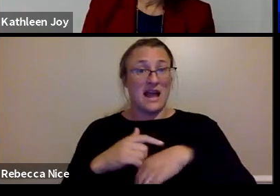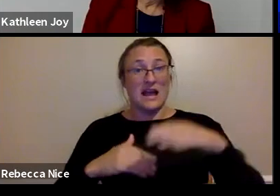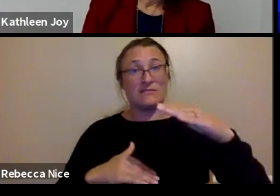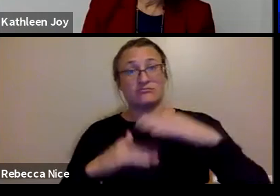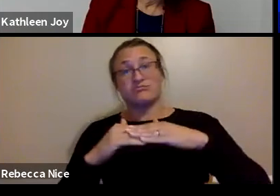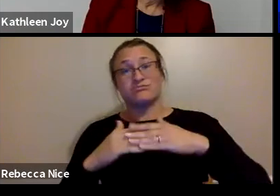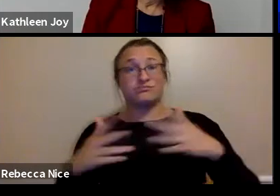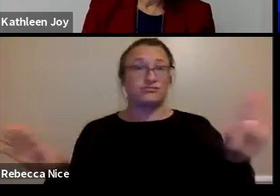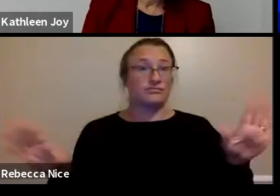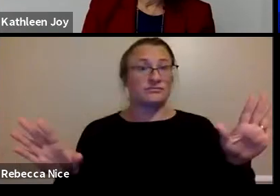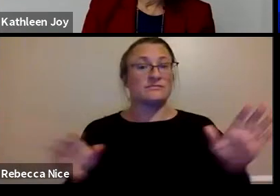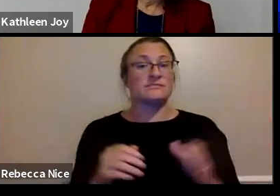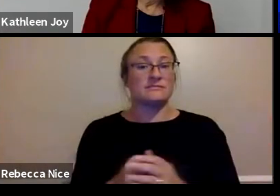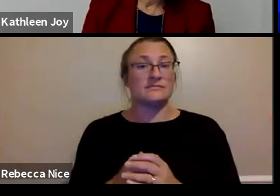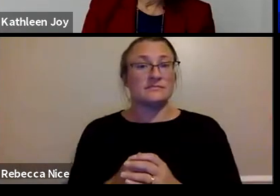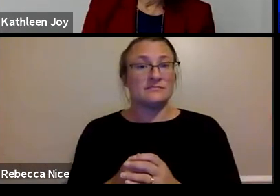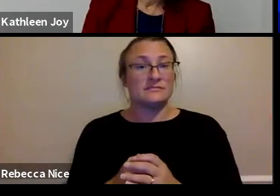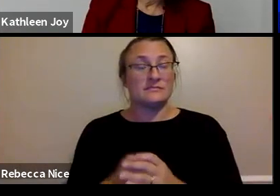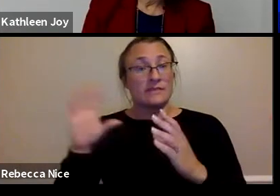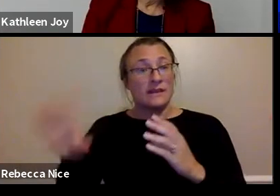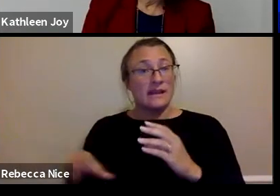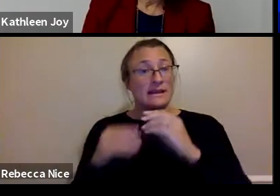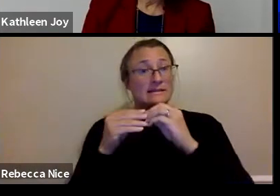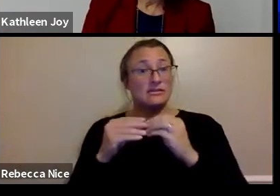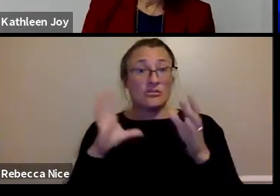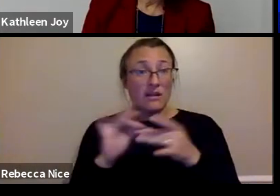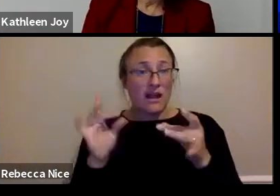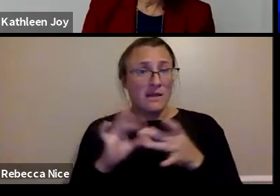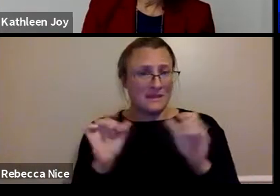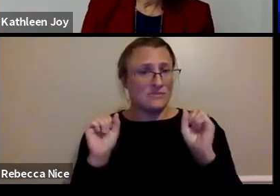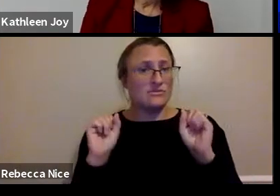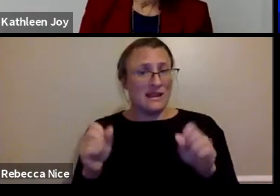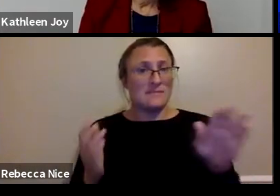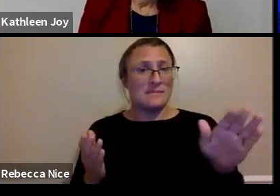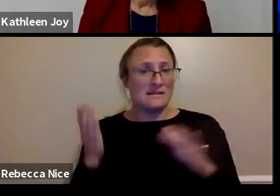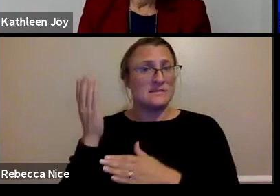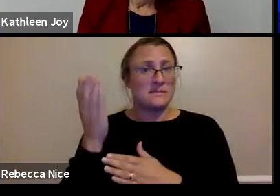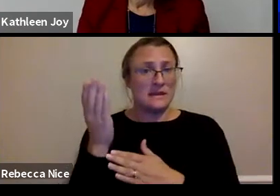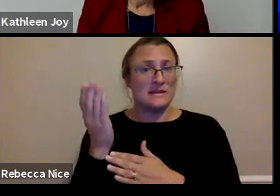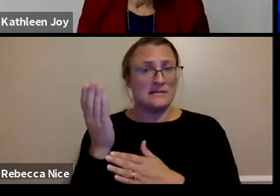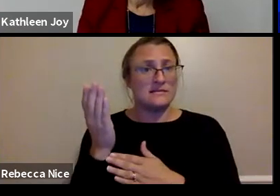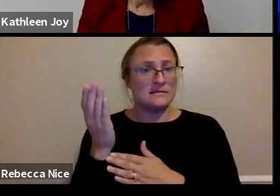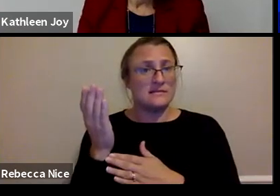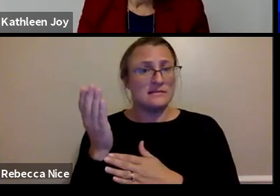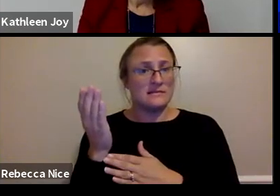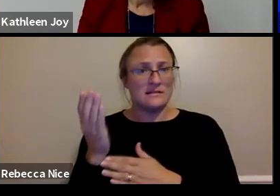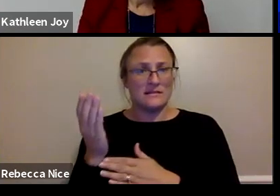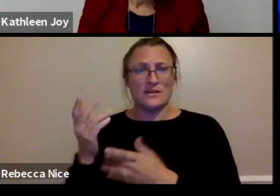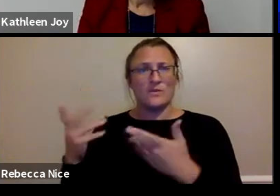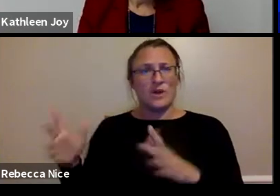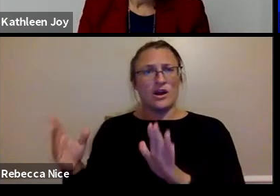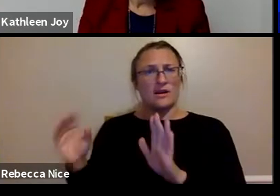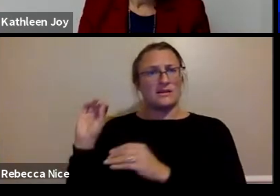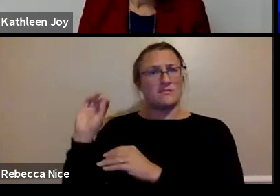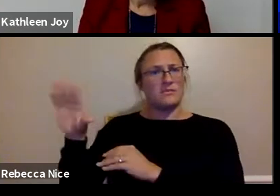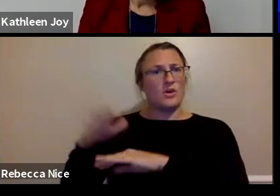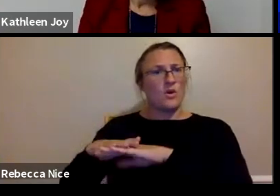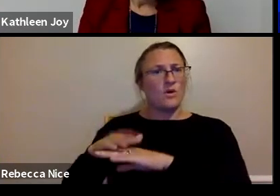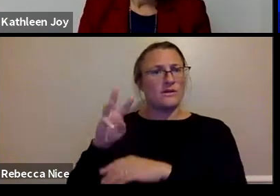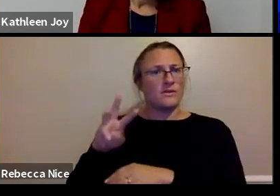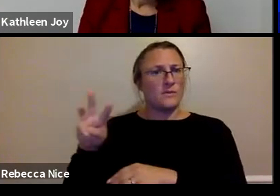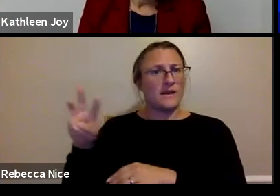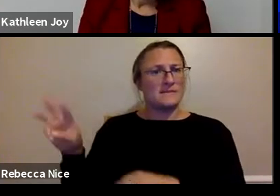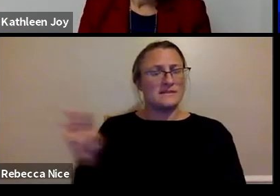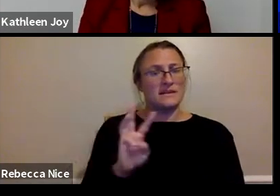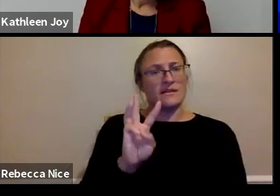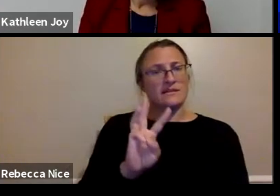ended. Additional comments can be submitted as identified on the project website